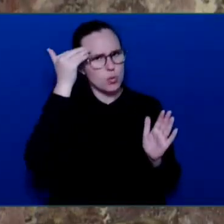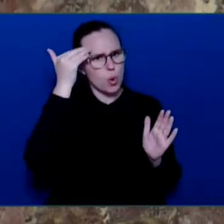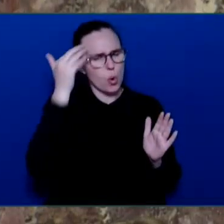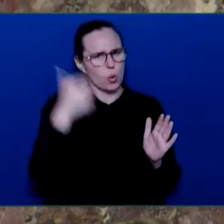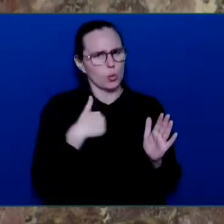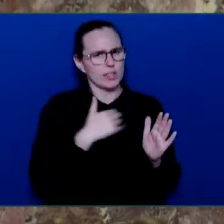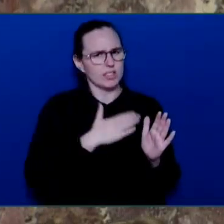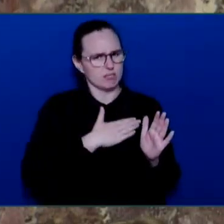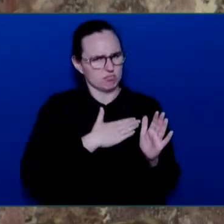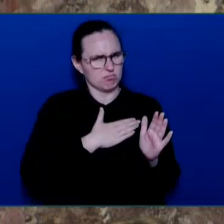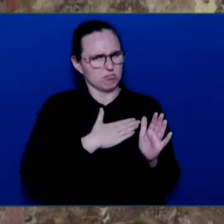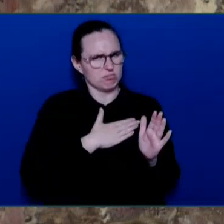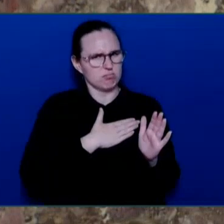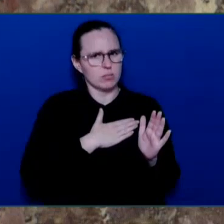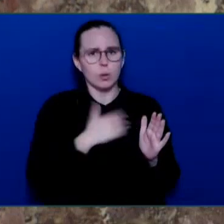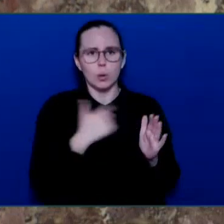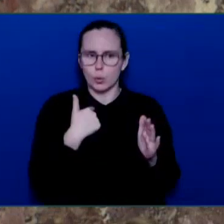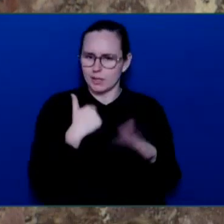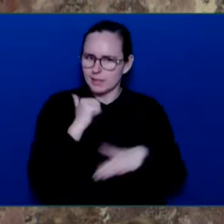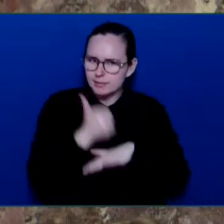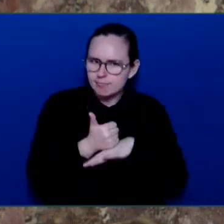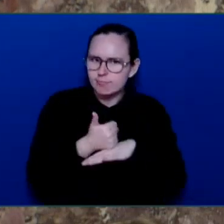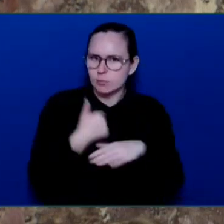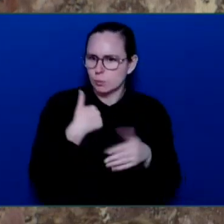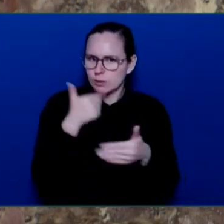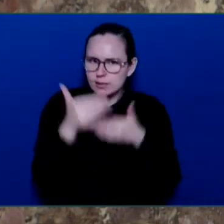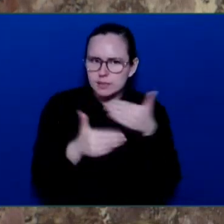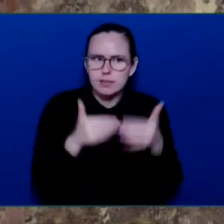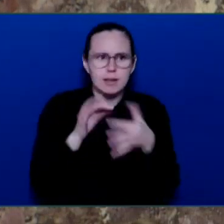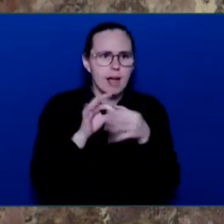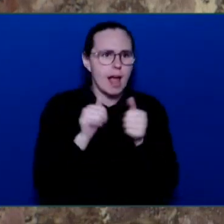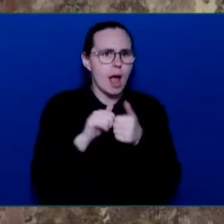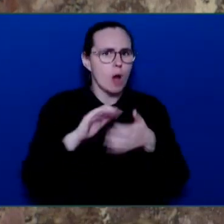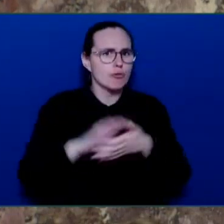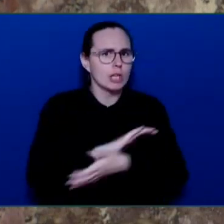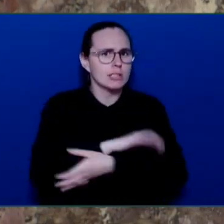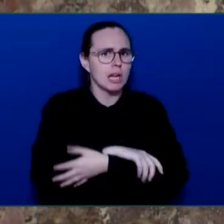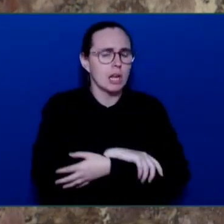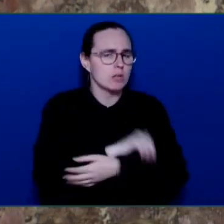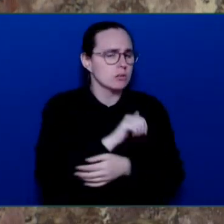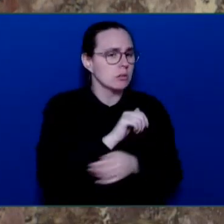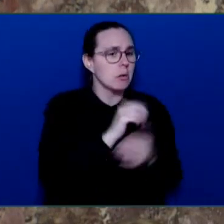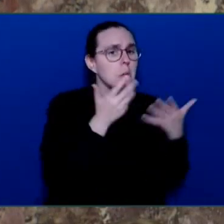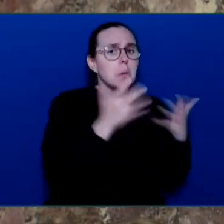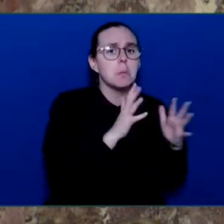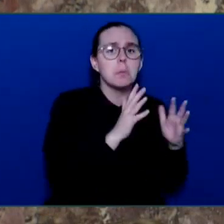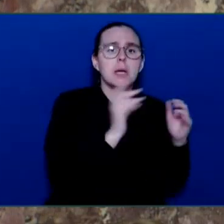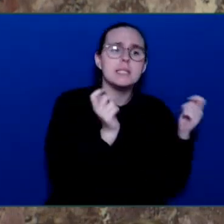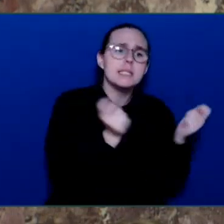about ceremonial and territorial acknowledgements. It's about real actions.